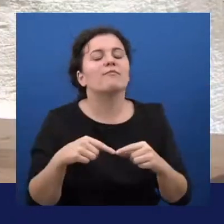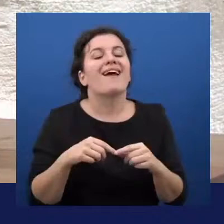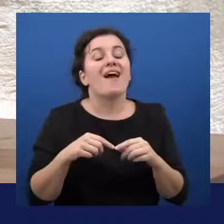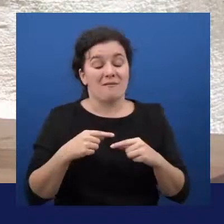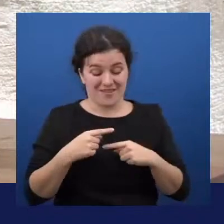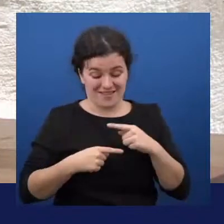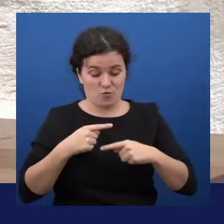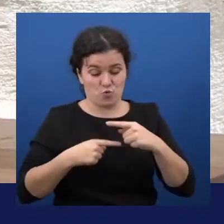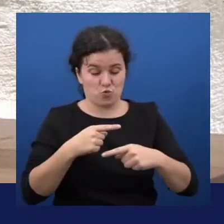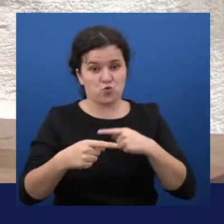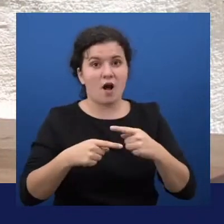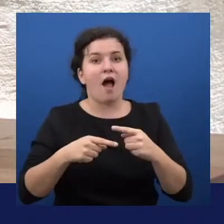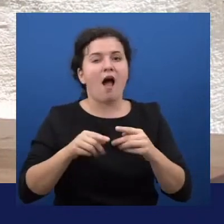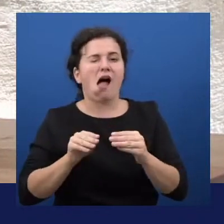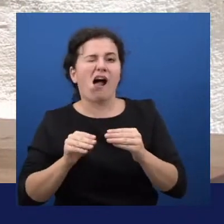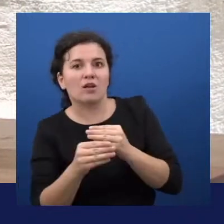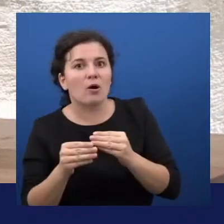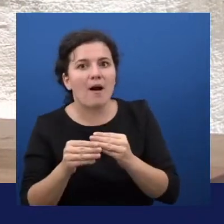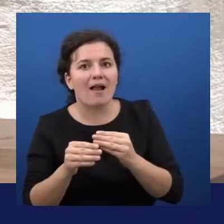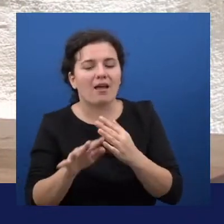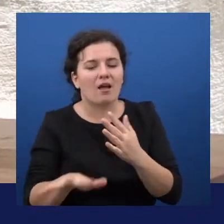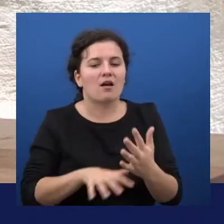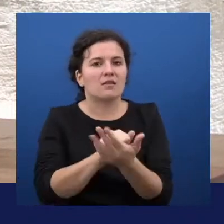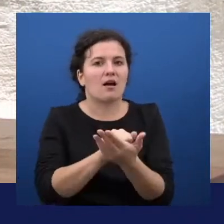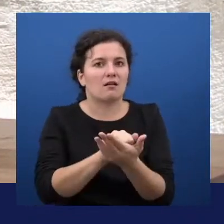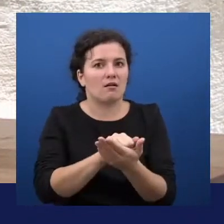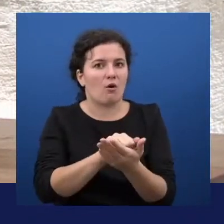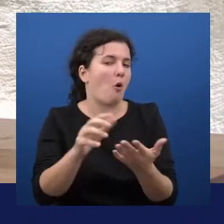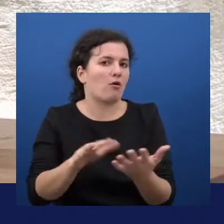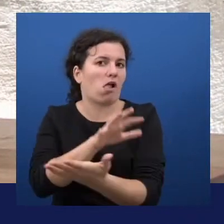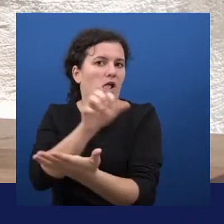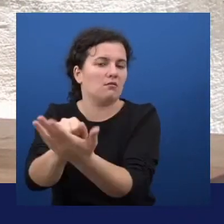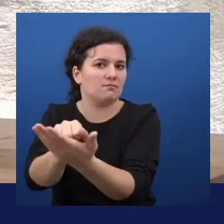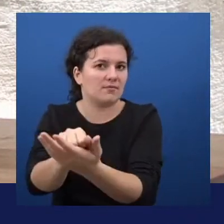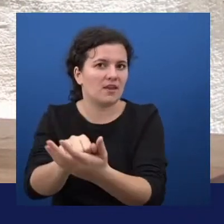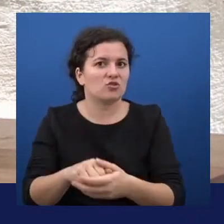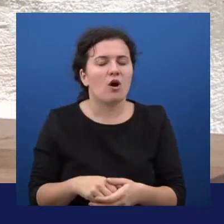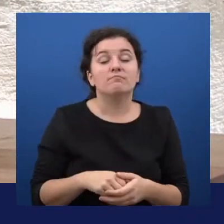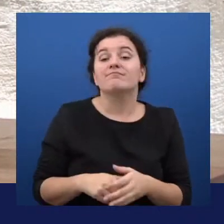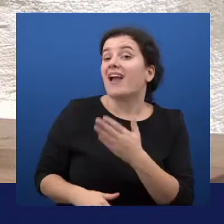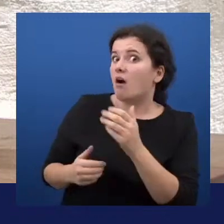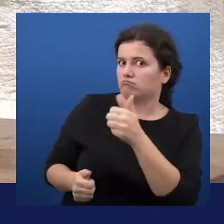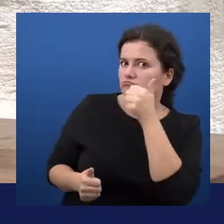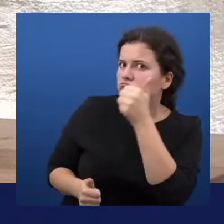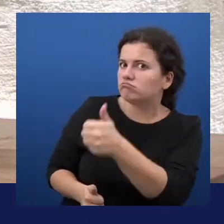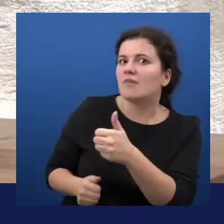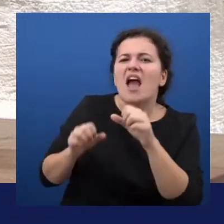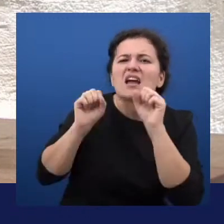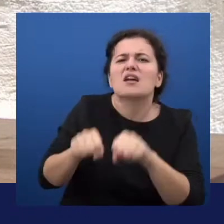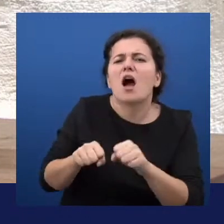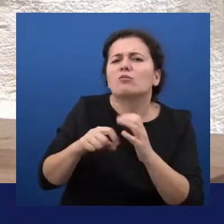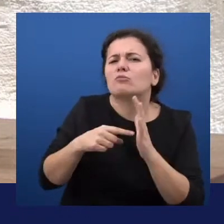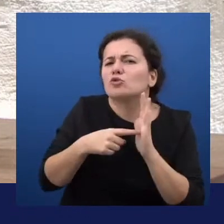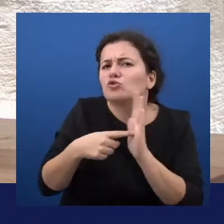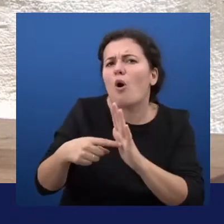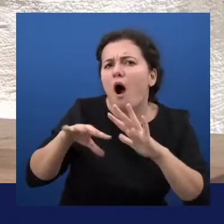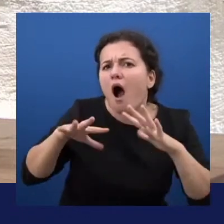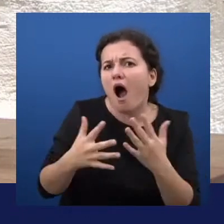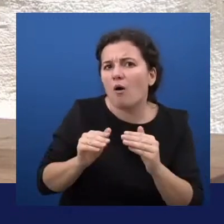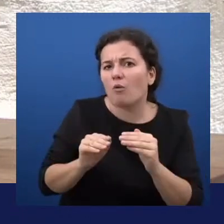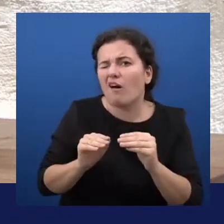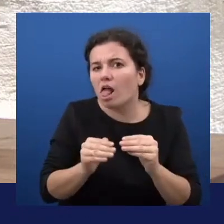So can you show us how to actually use the anomaly detection service in Azure to build an anomaly